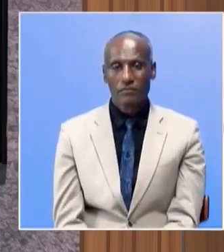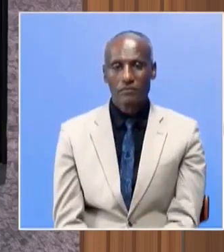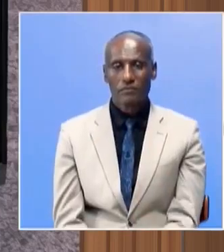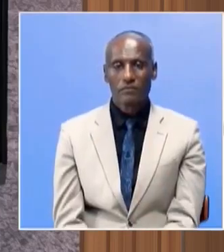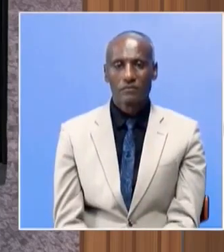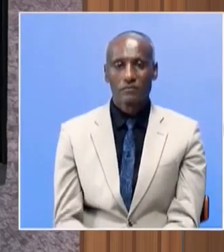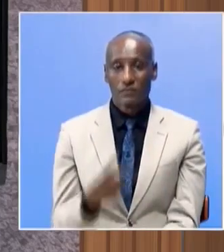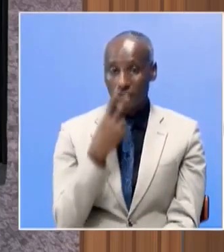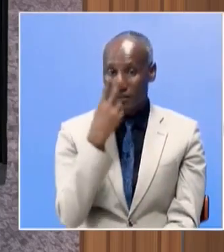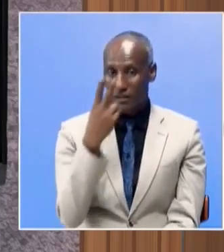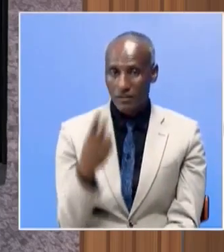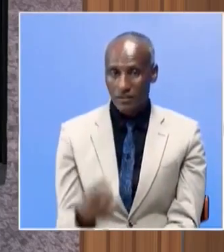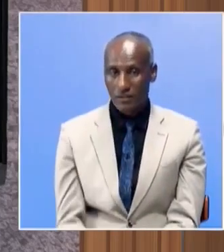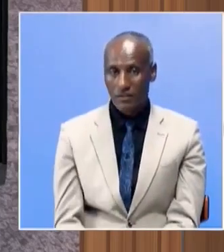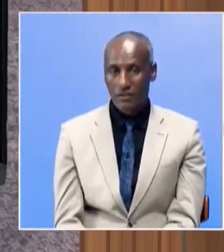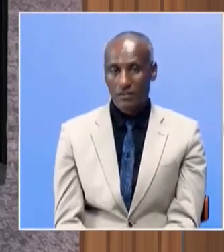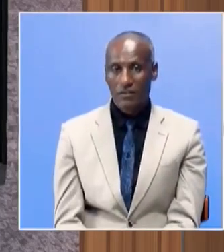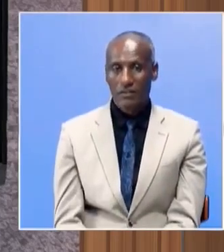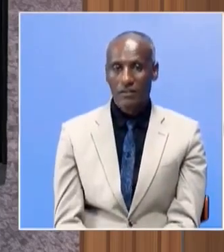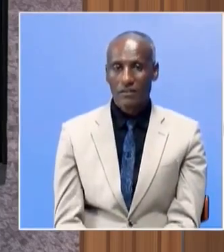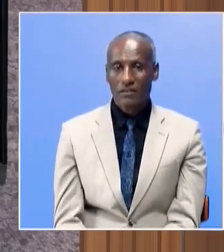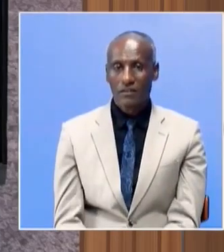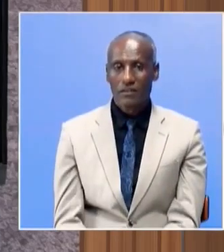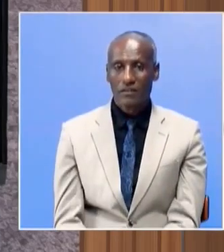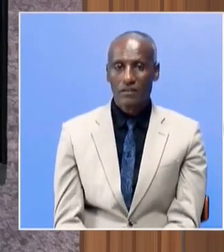Look, the form